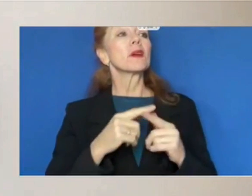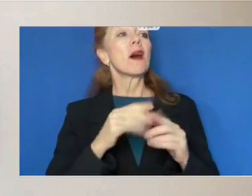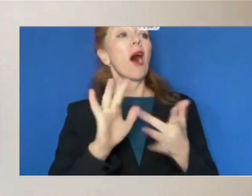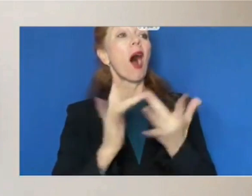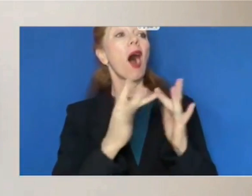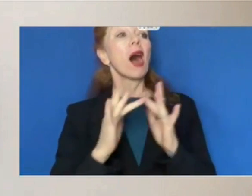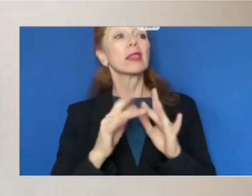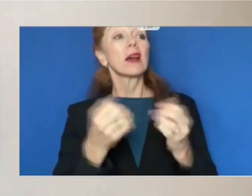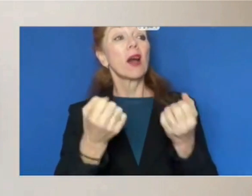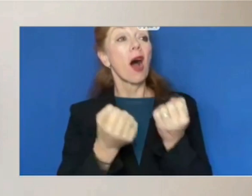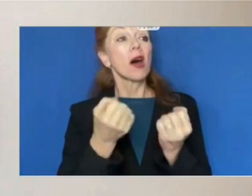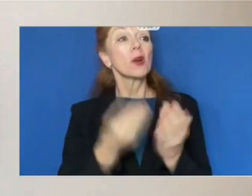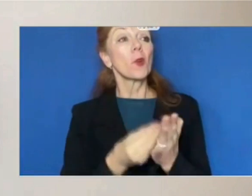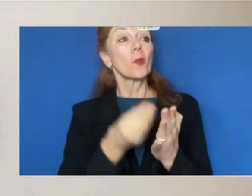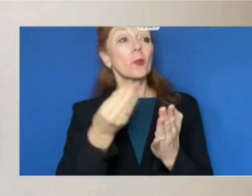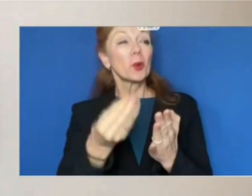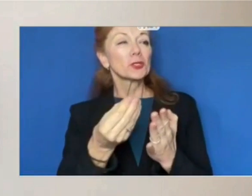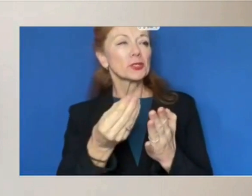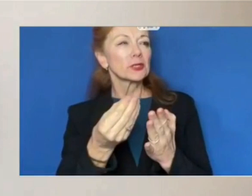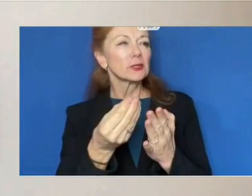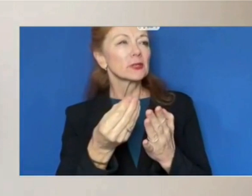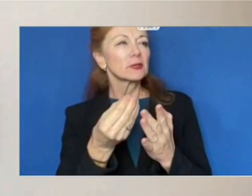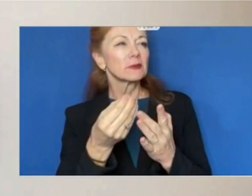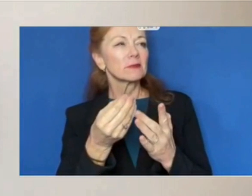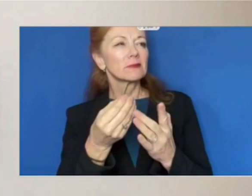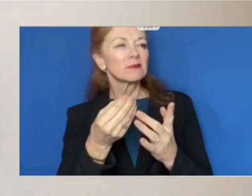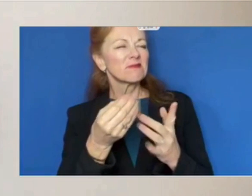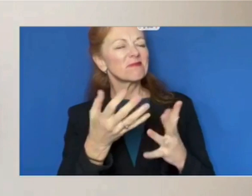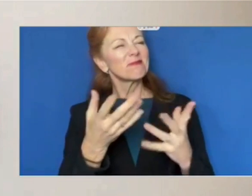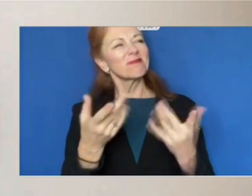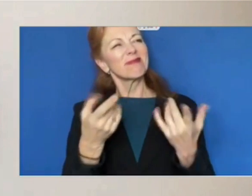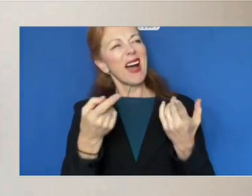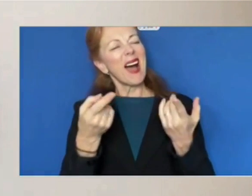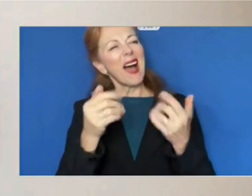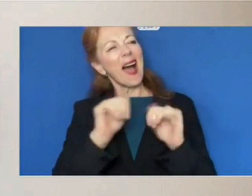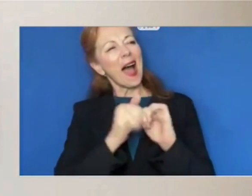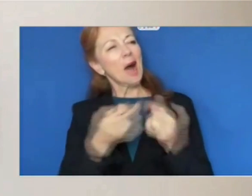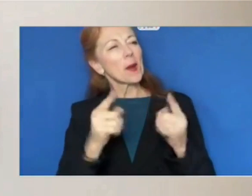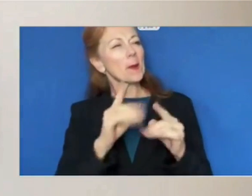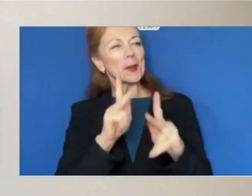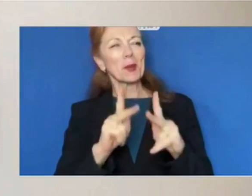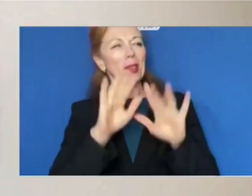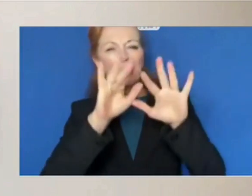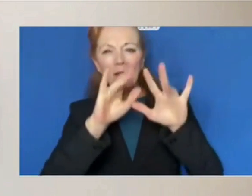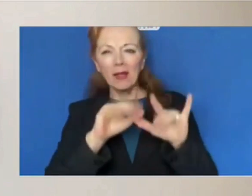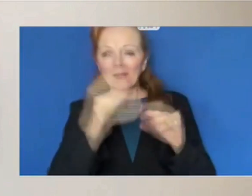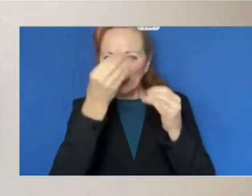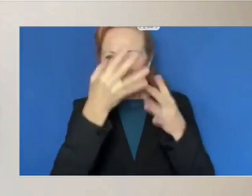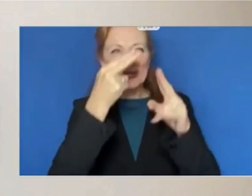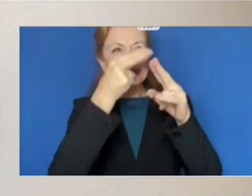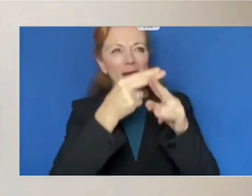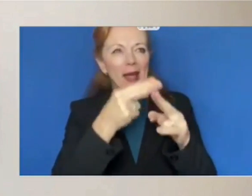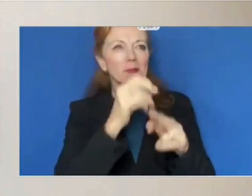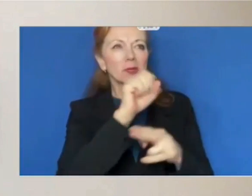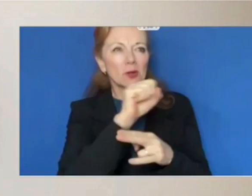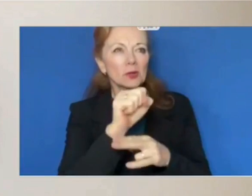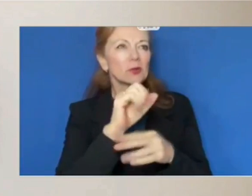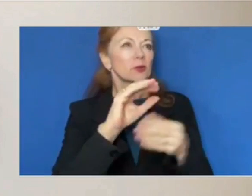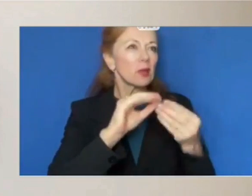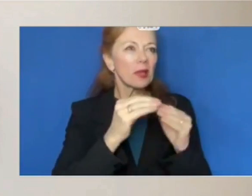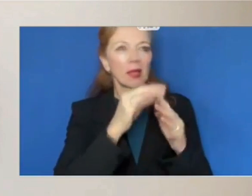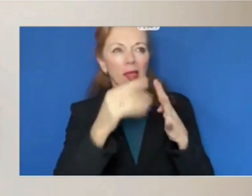about that, are people putting in their information and just not verifying with